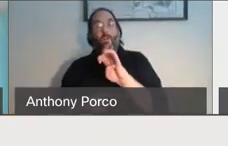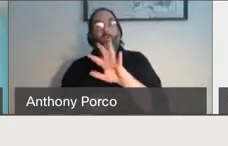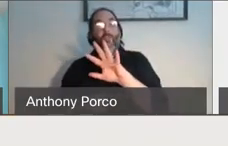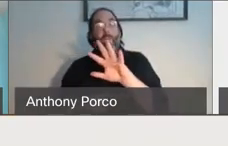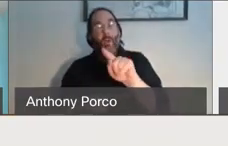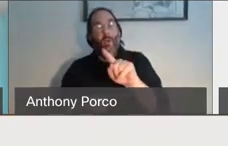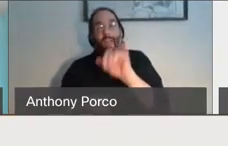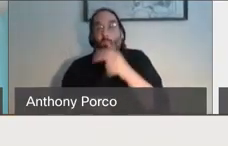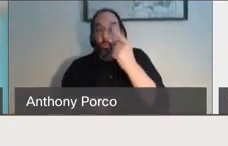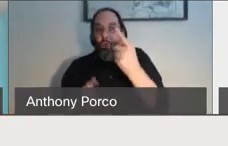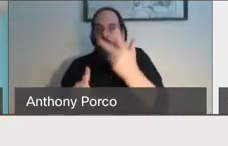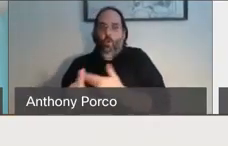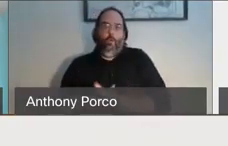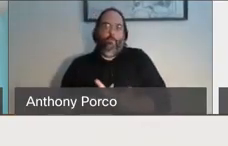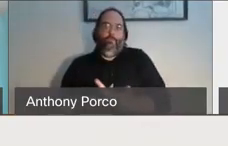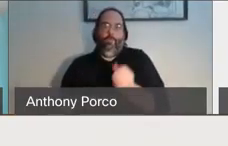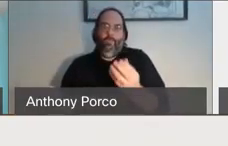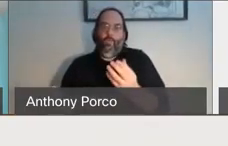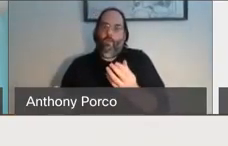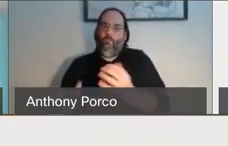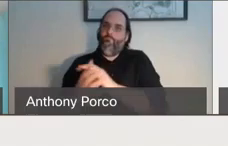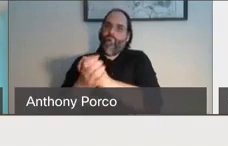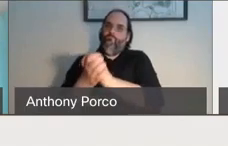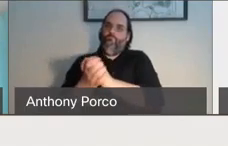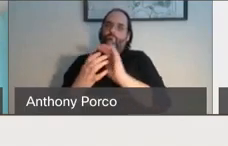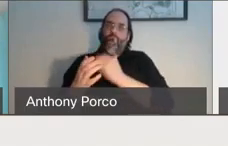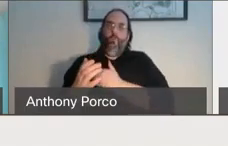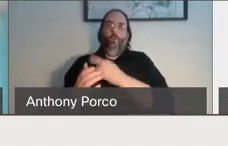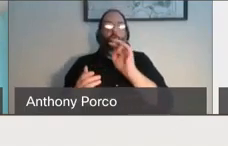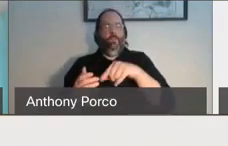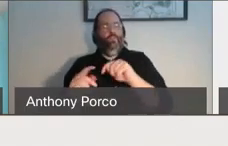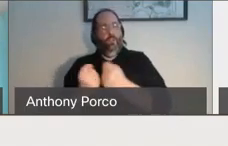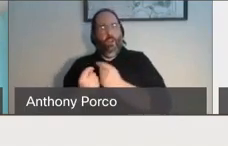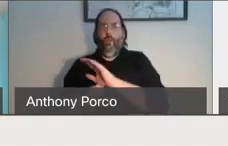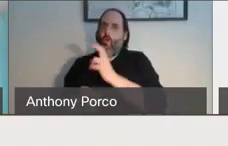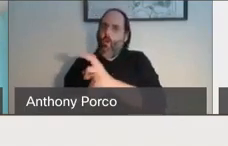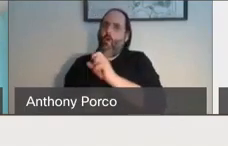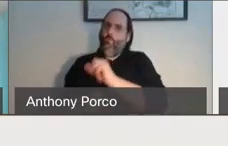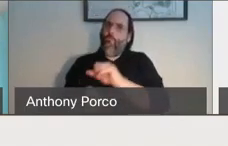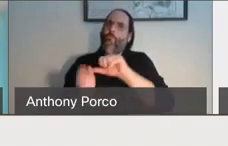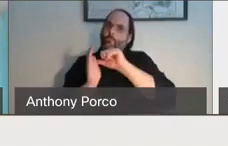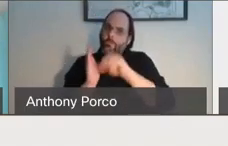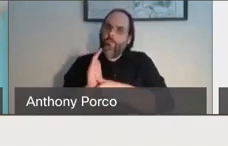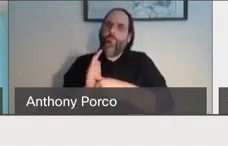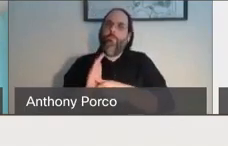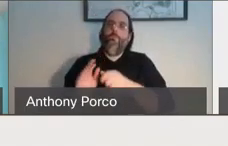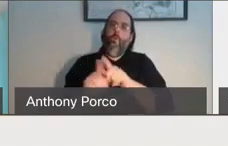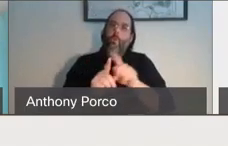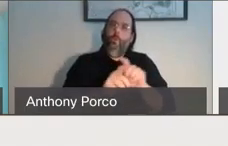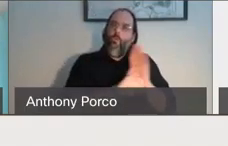quarter. And so kudos to our requisitions team for all the hard work that they do. Now, Business Services is also responsible